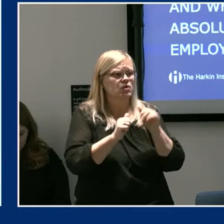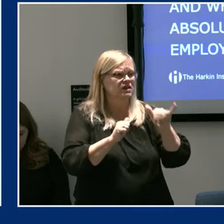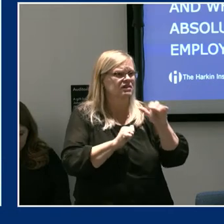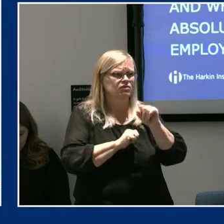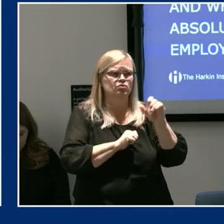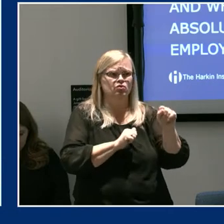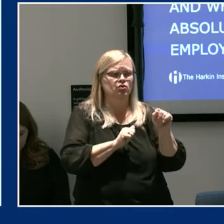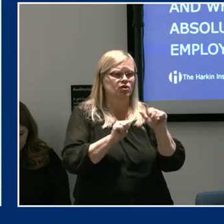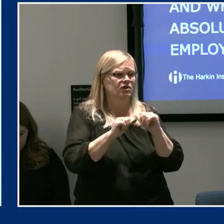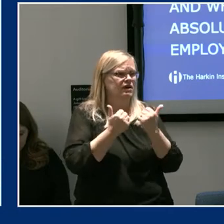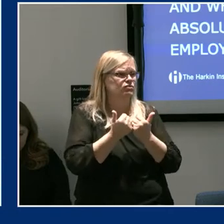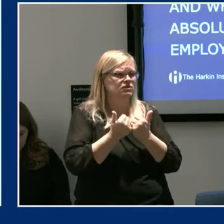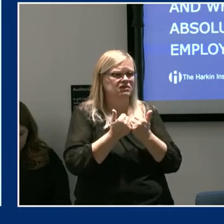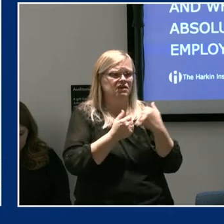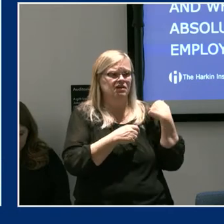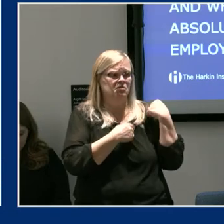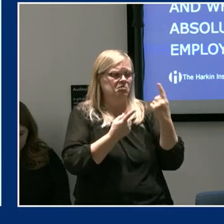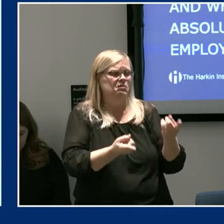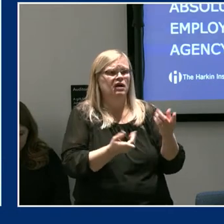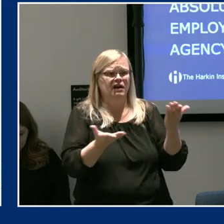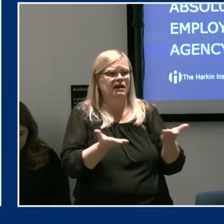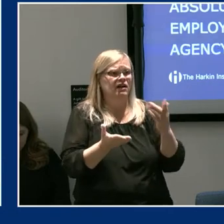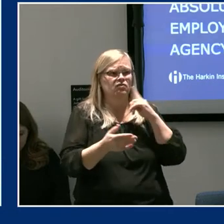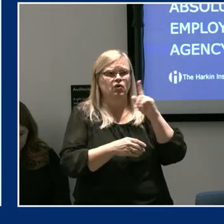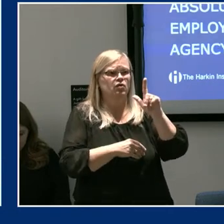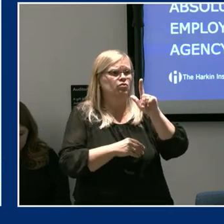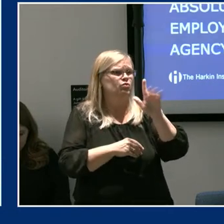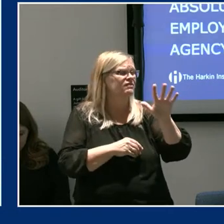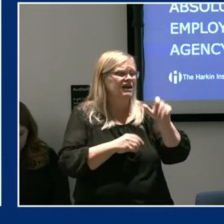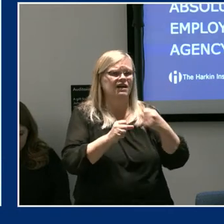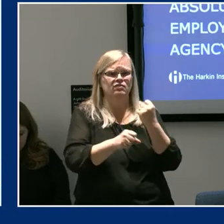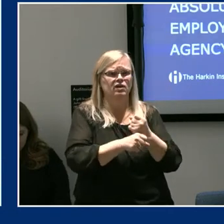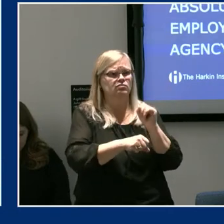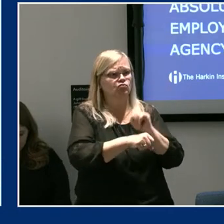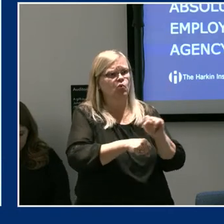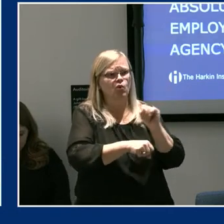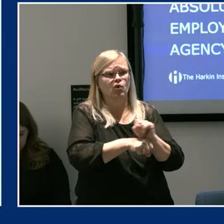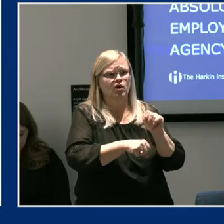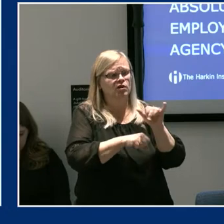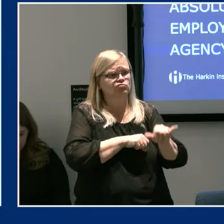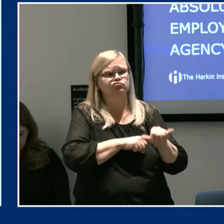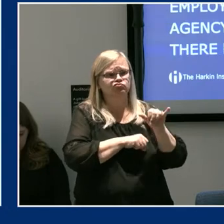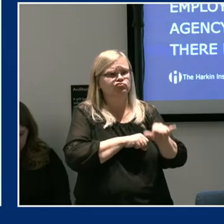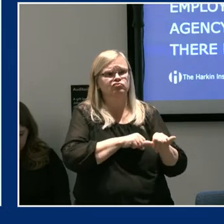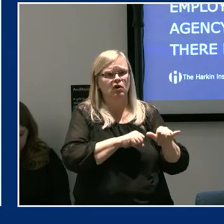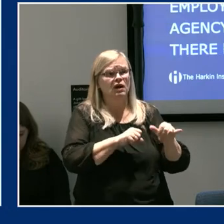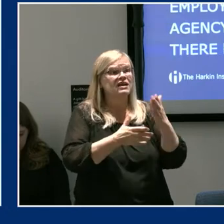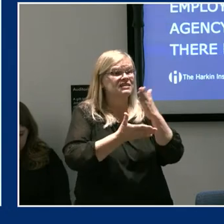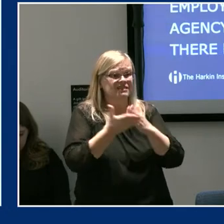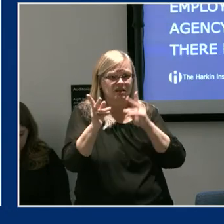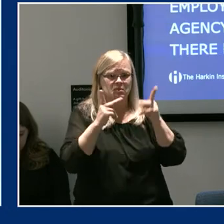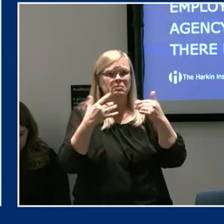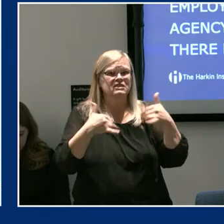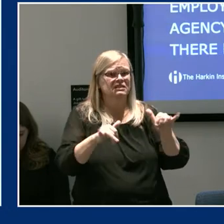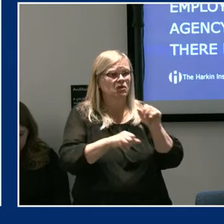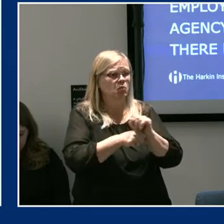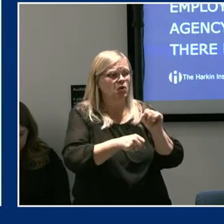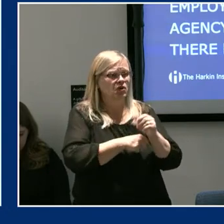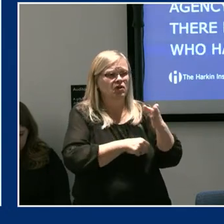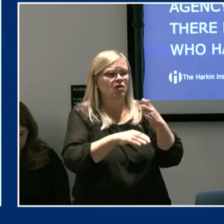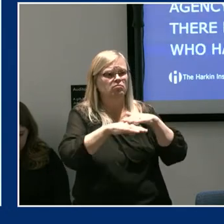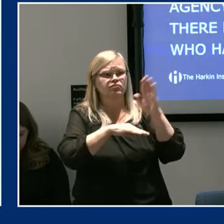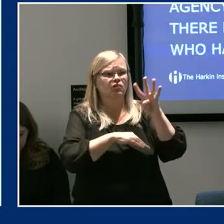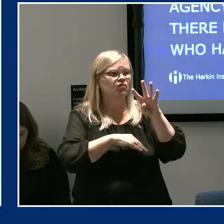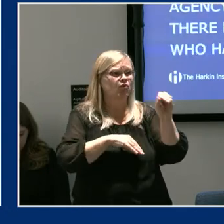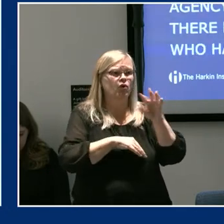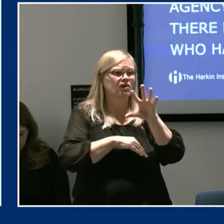average. They've probably been there for like 25 years, but there are people who have been there for 40, 50 years, and that's